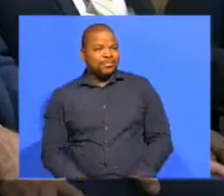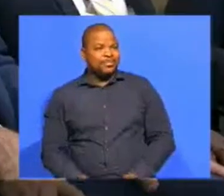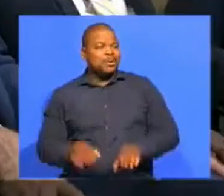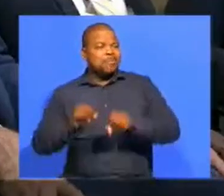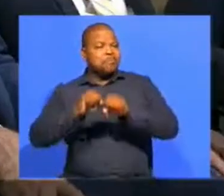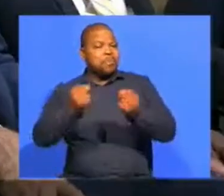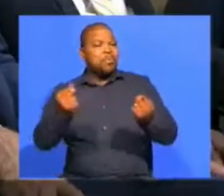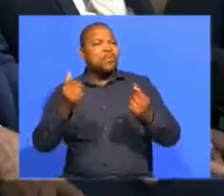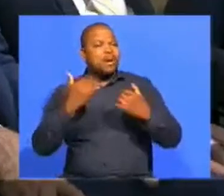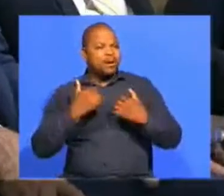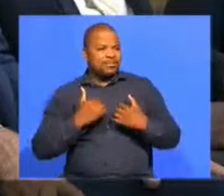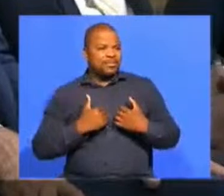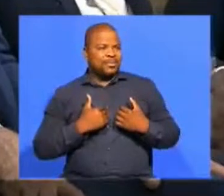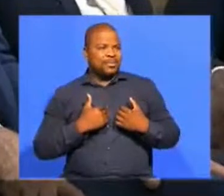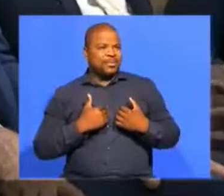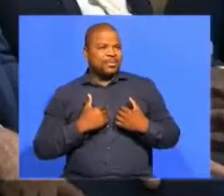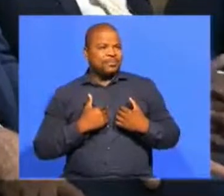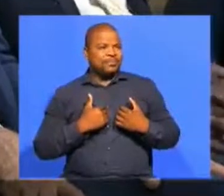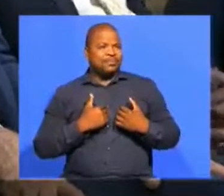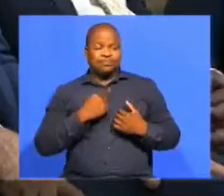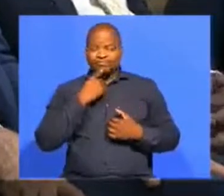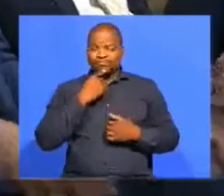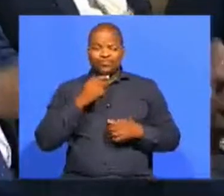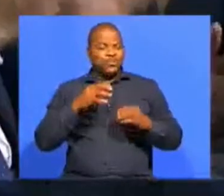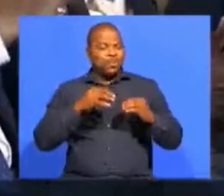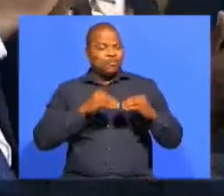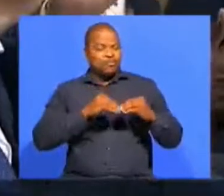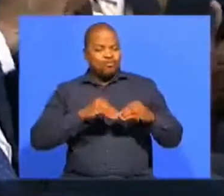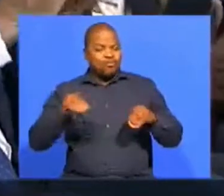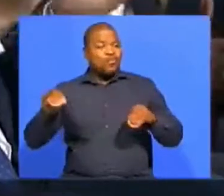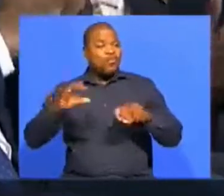that. We liberated ourselves out of it.